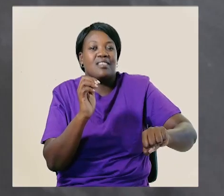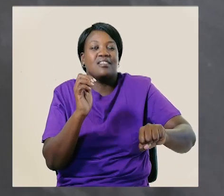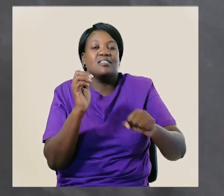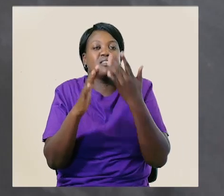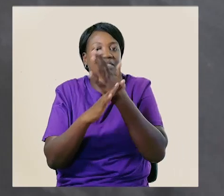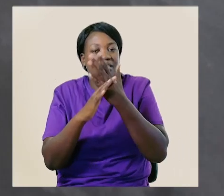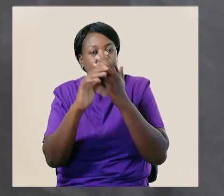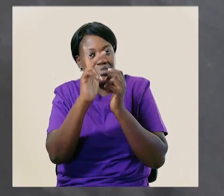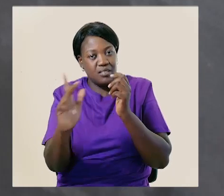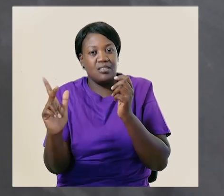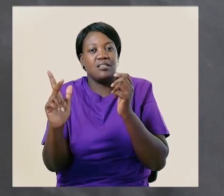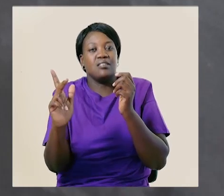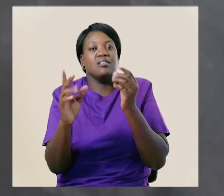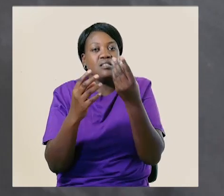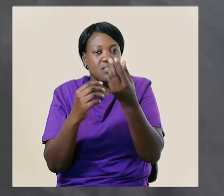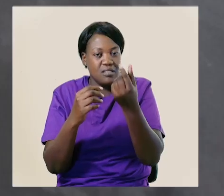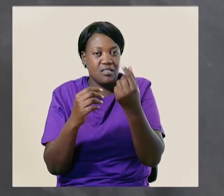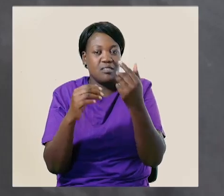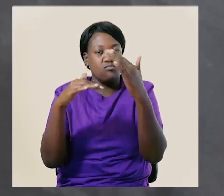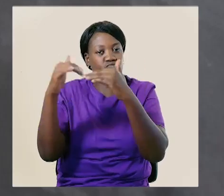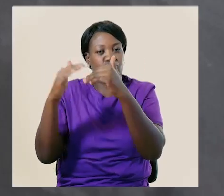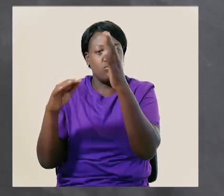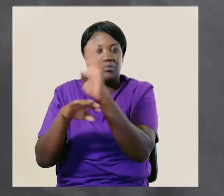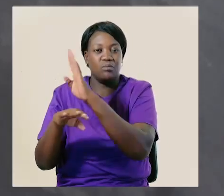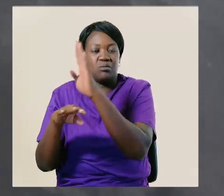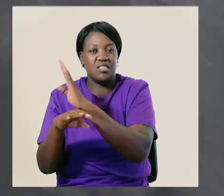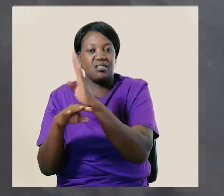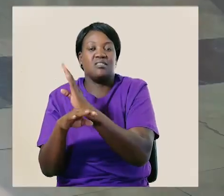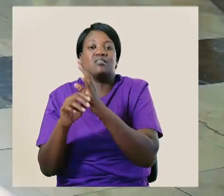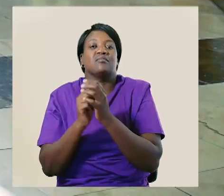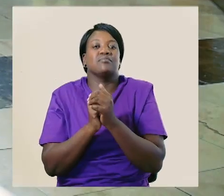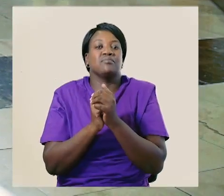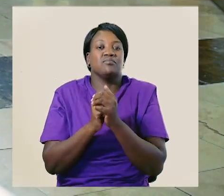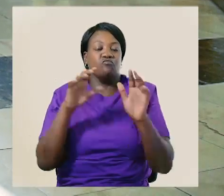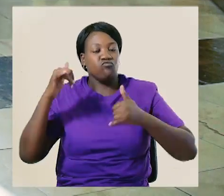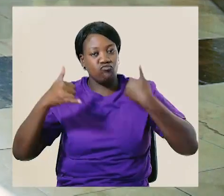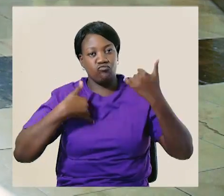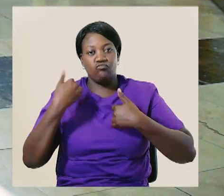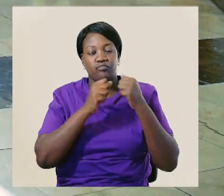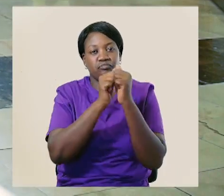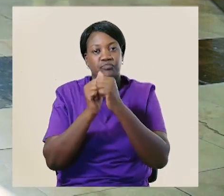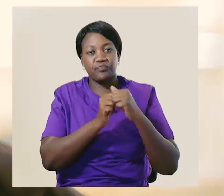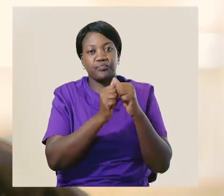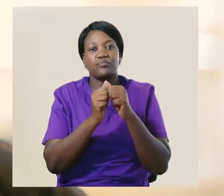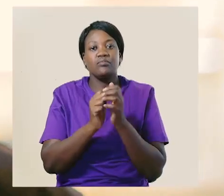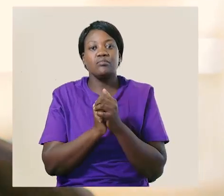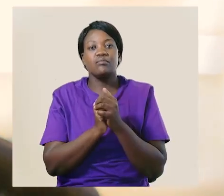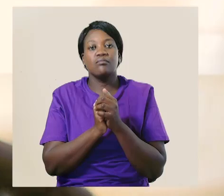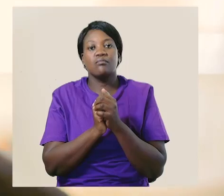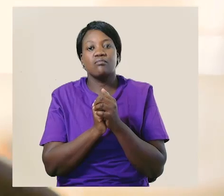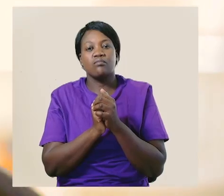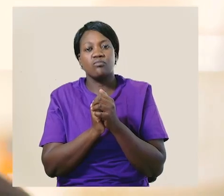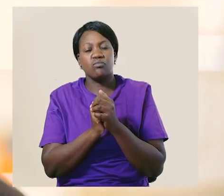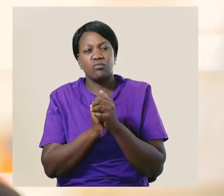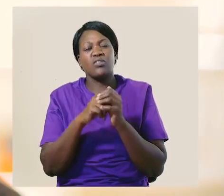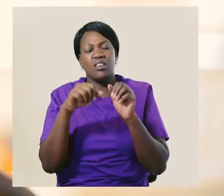labor, capital, and enterprise. Factors of production. Enjoy the lesson with us. We have a lot